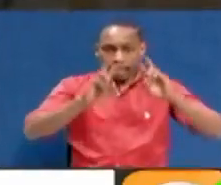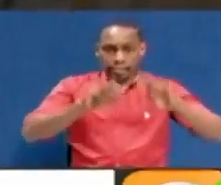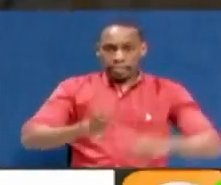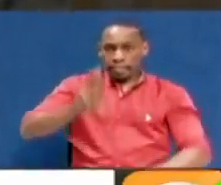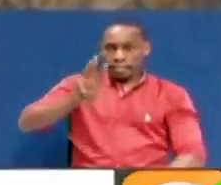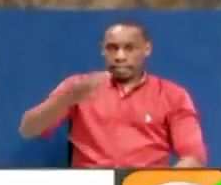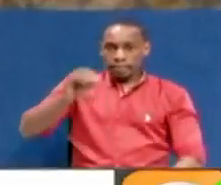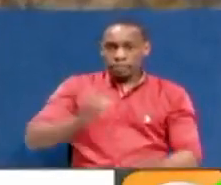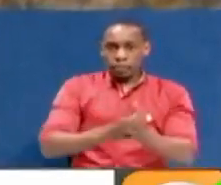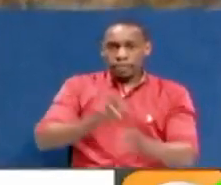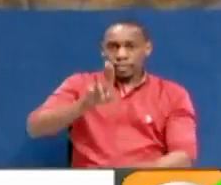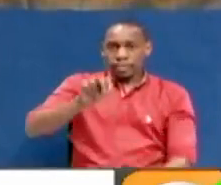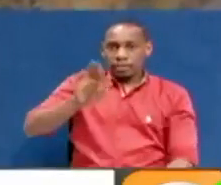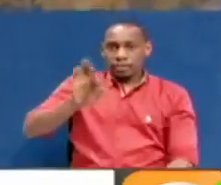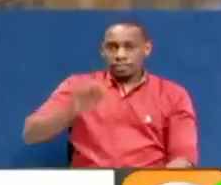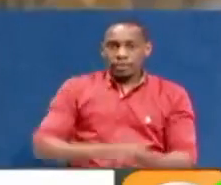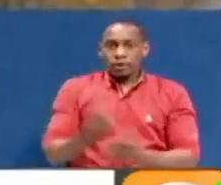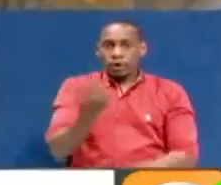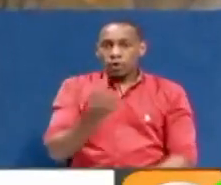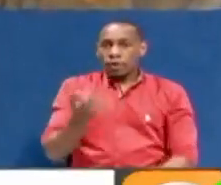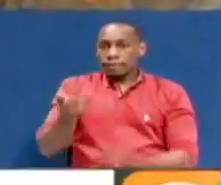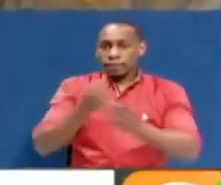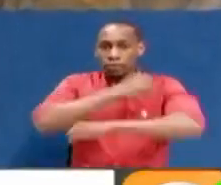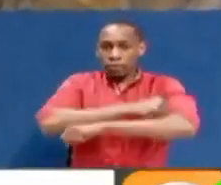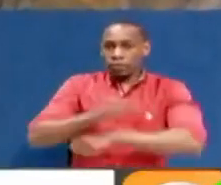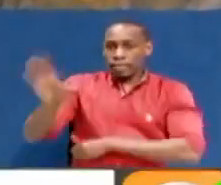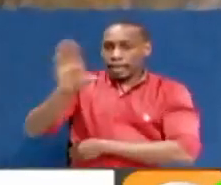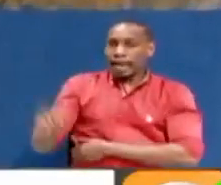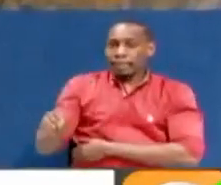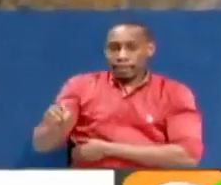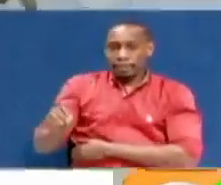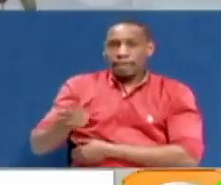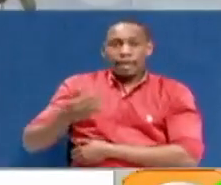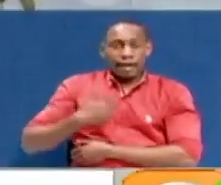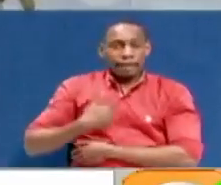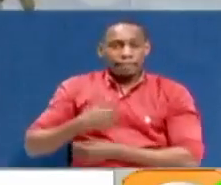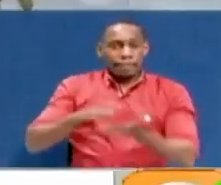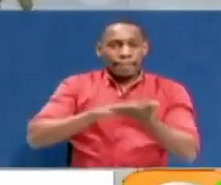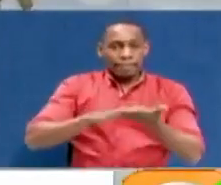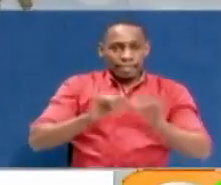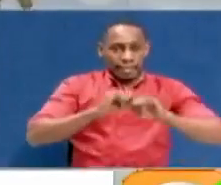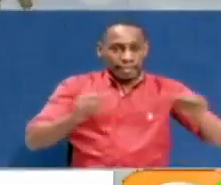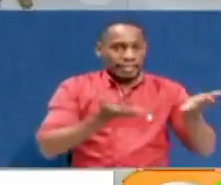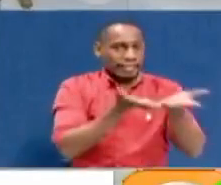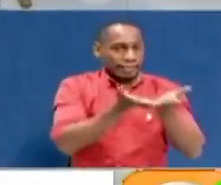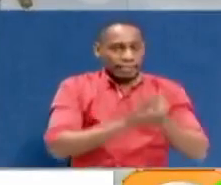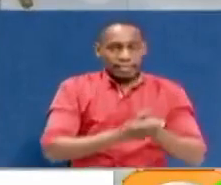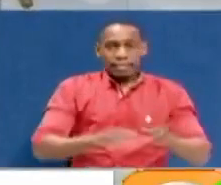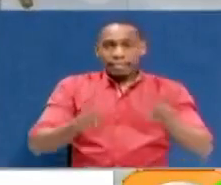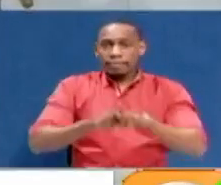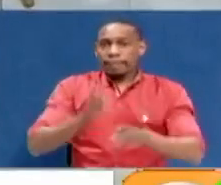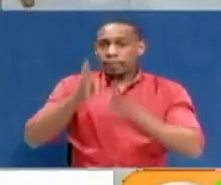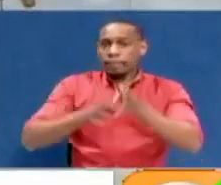by WHO and UNICEF, only a quarter of schools in sub-Saharan Africa have basic hygiene services.